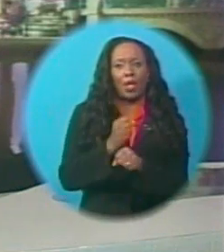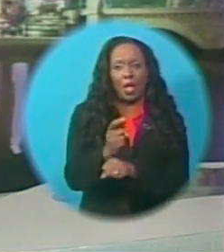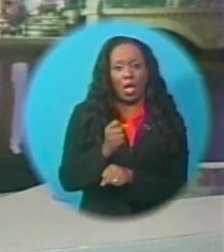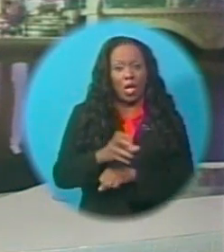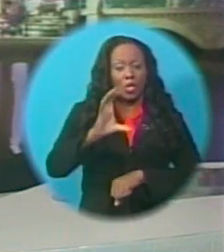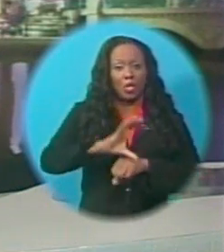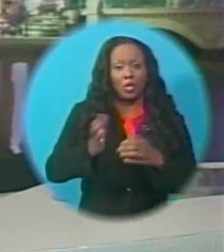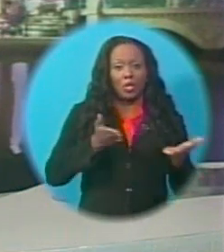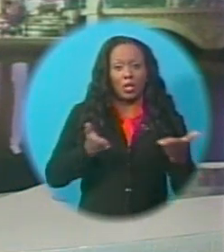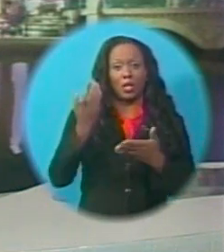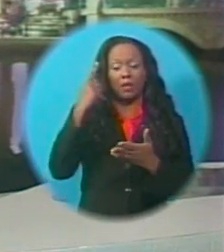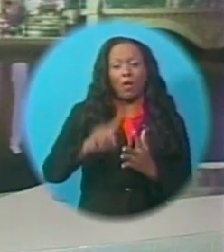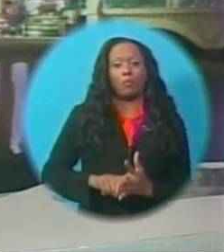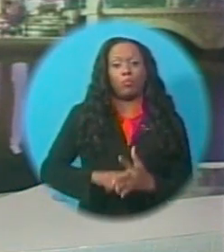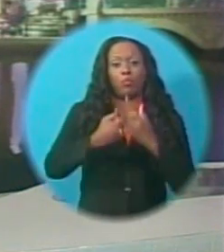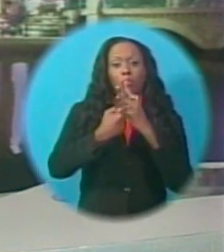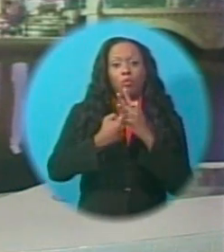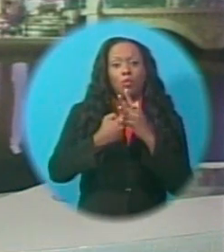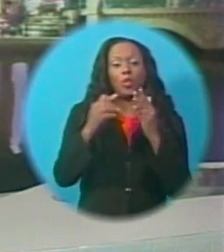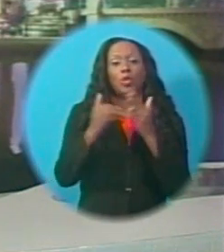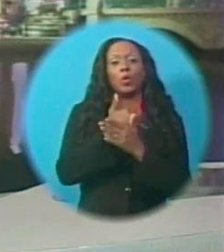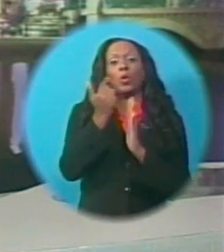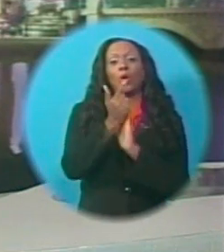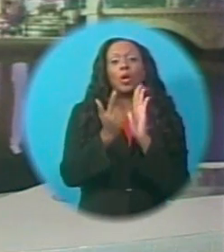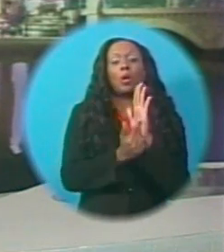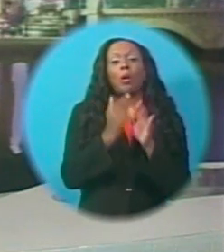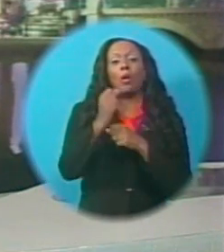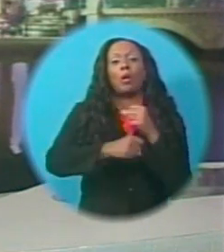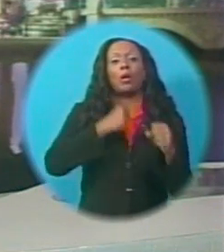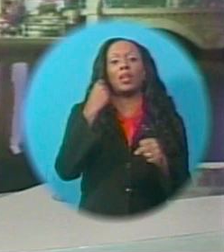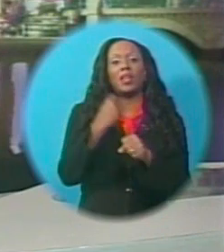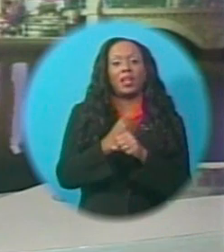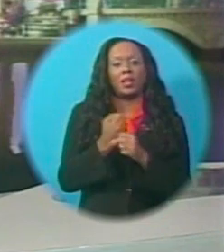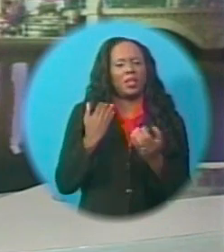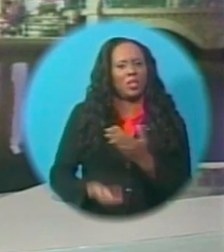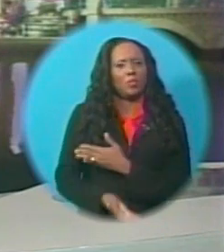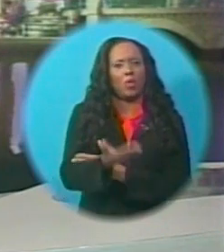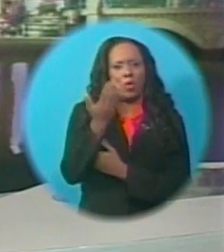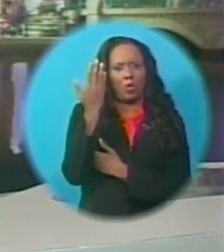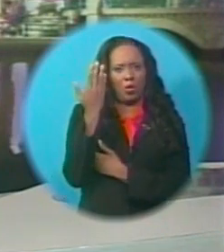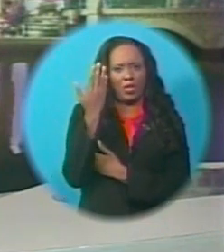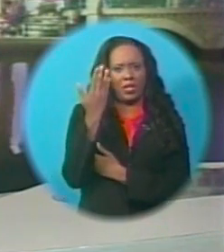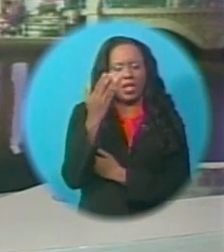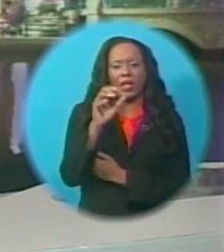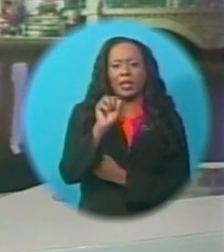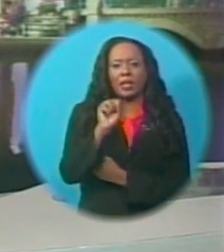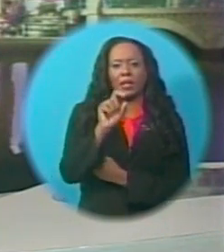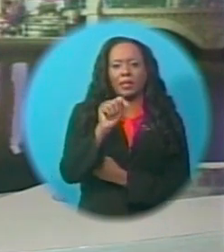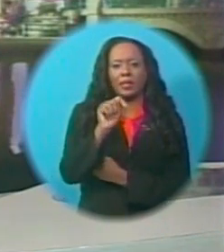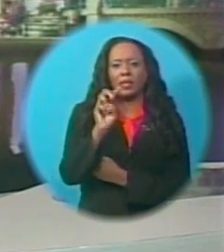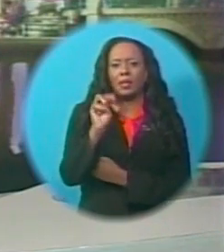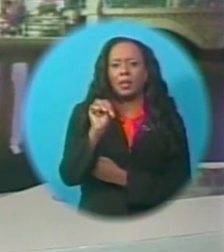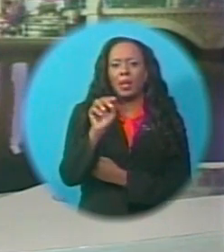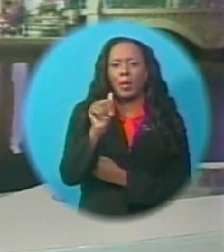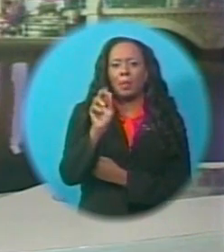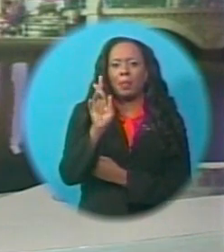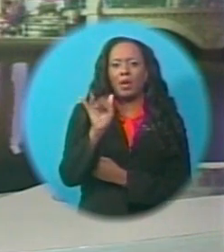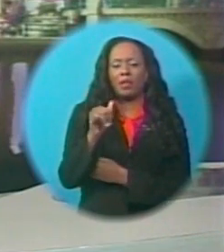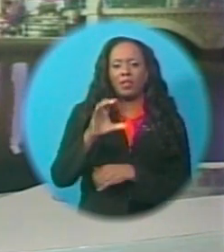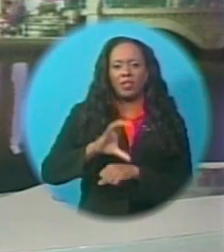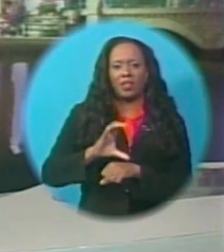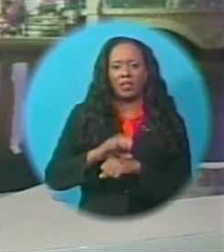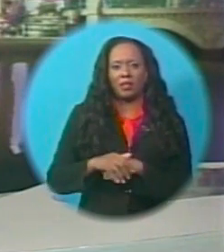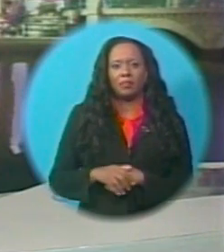service to mark the opening of the legal year was held this morning in the Cathedral of St. Michael and All Angels. In attendance were Governor General,